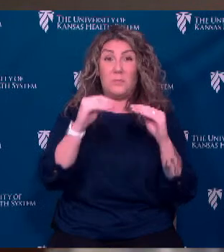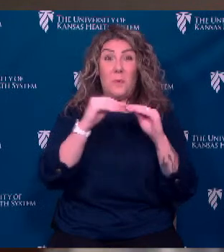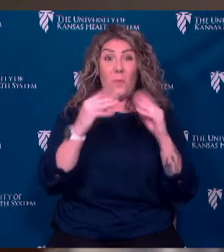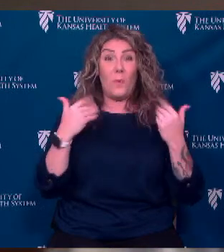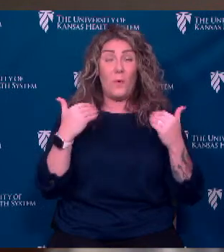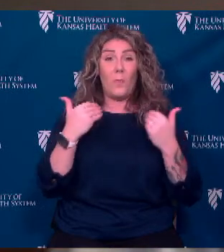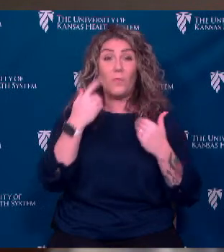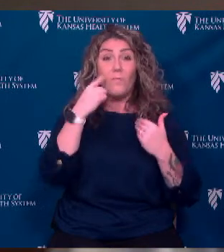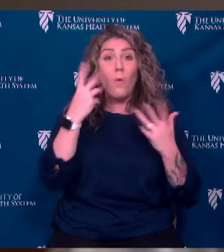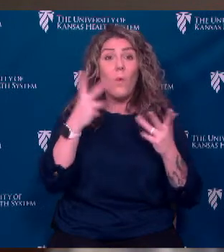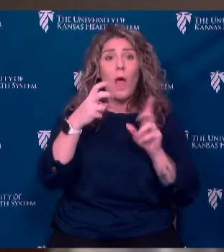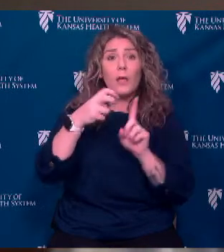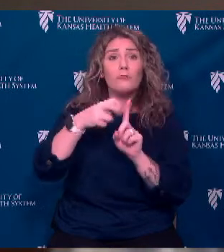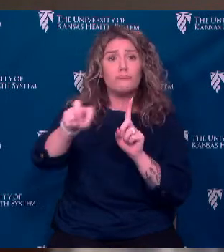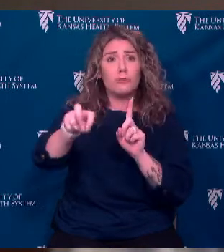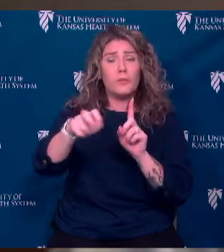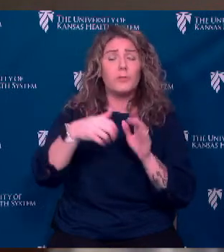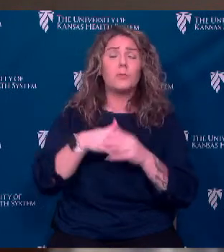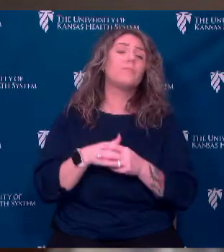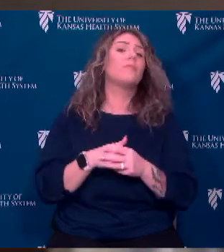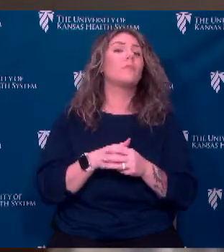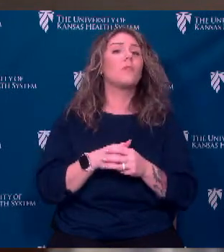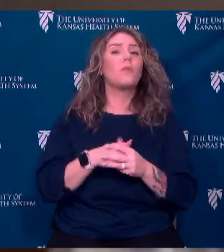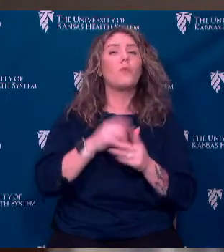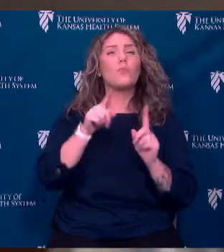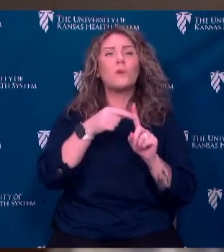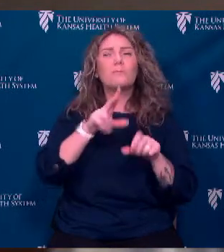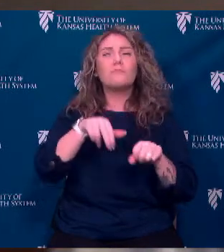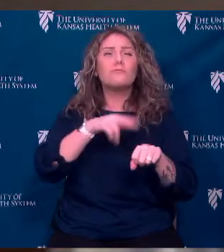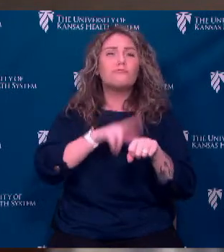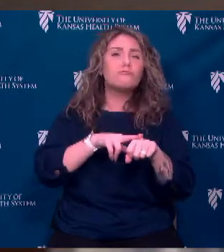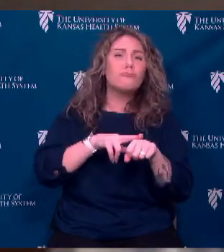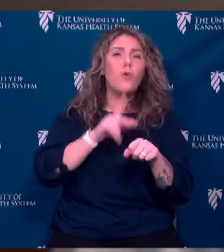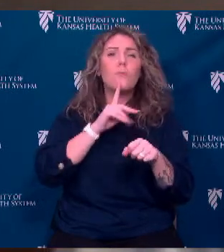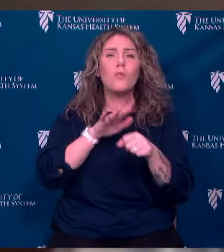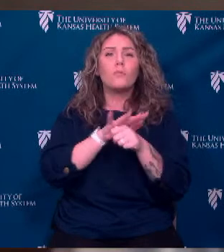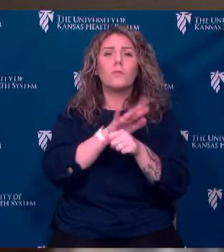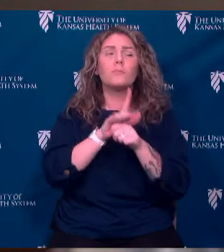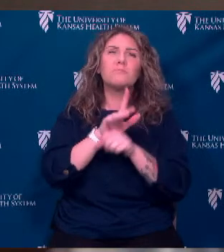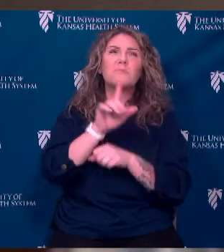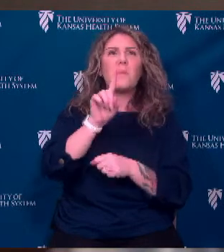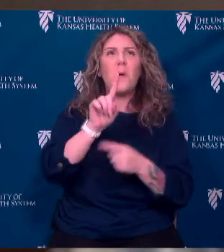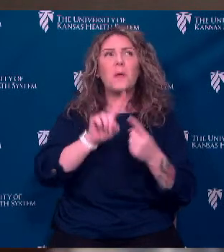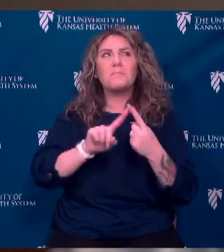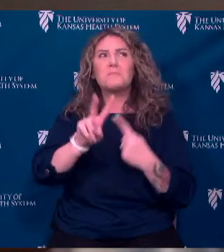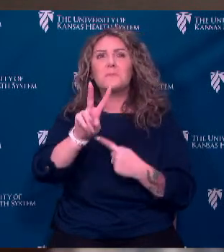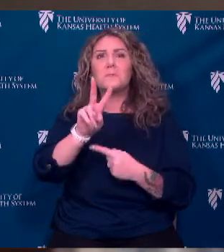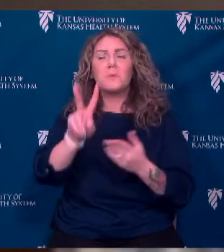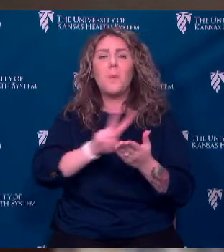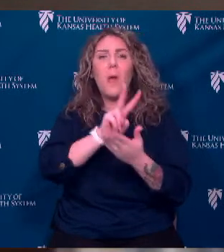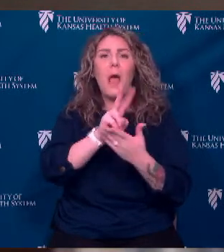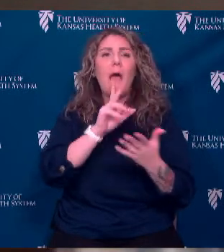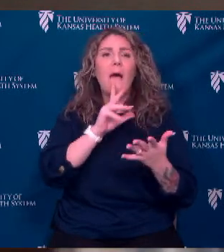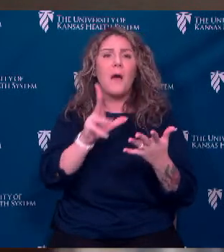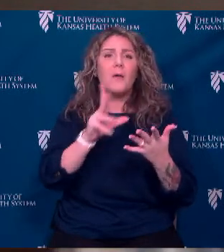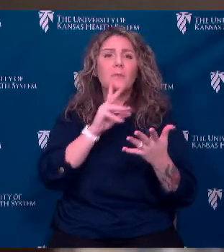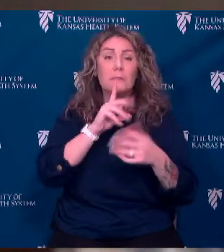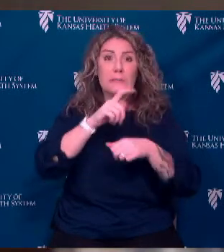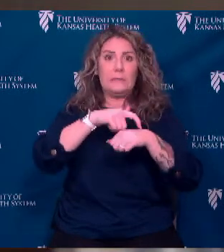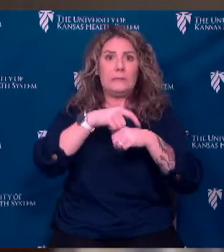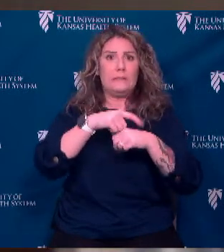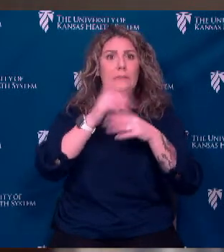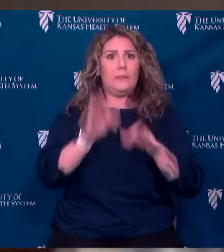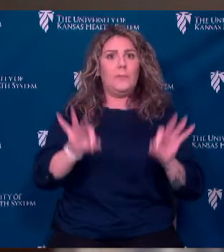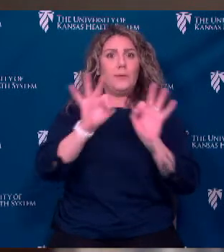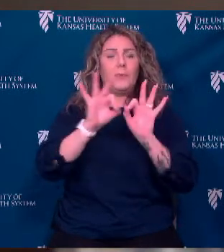And that's as opposed to what we usually see. If it were normal capacity, it would be 1 to 2 hours, with time critical diseases being